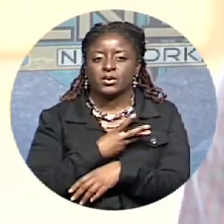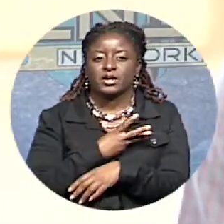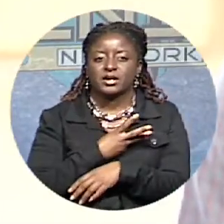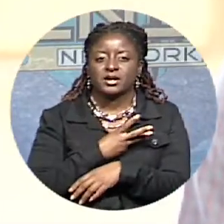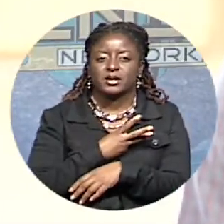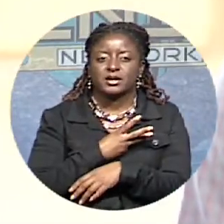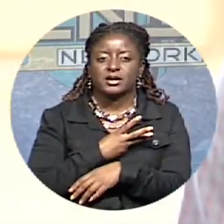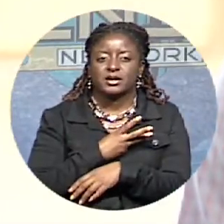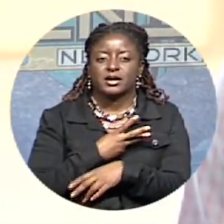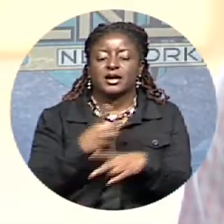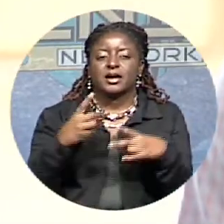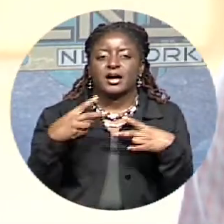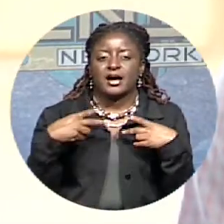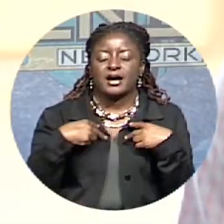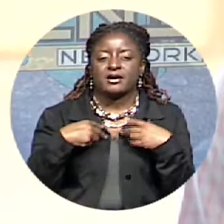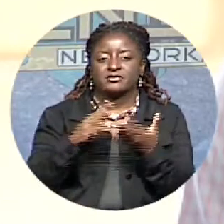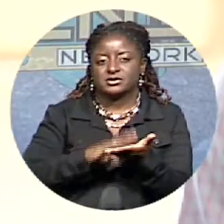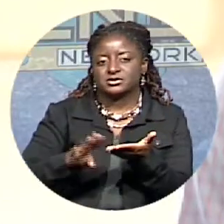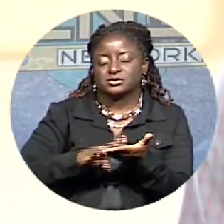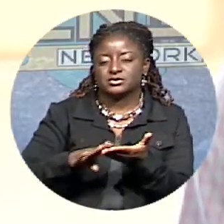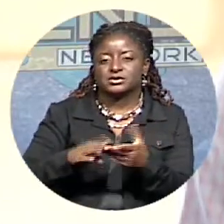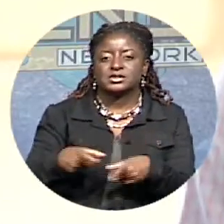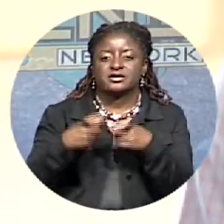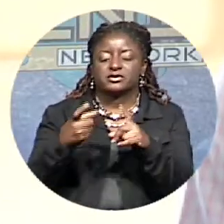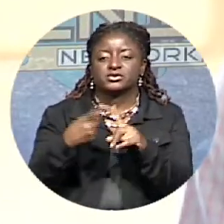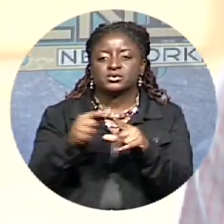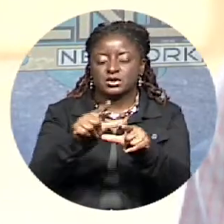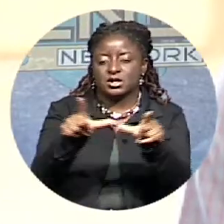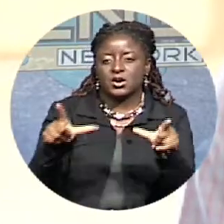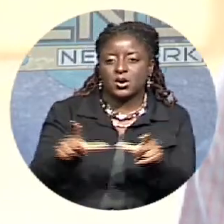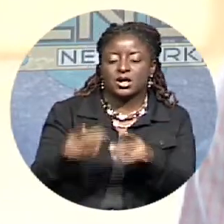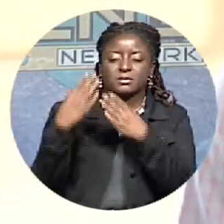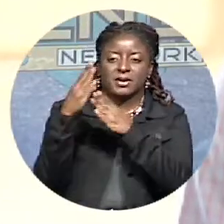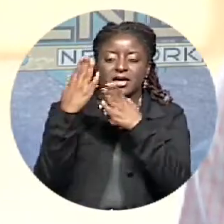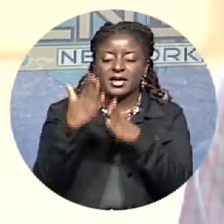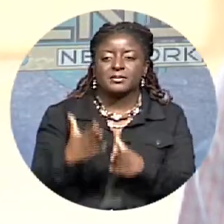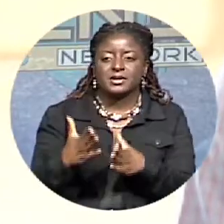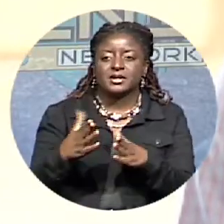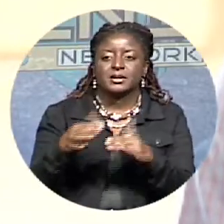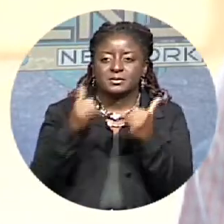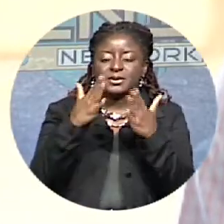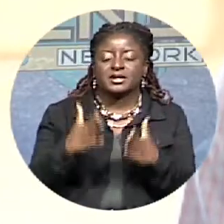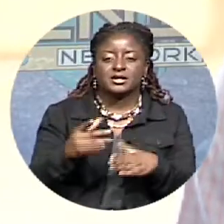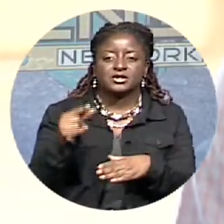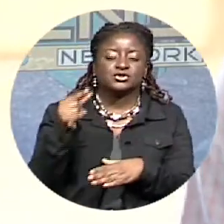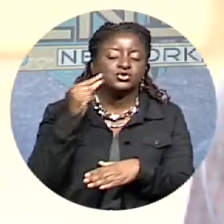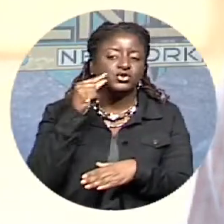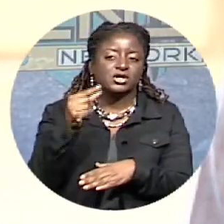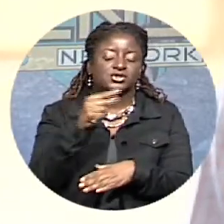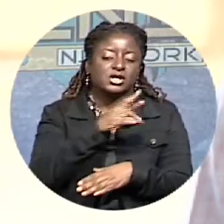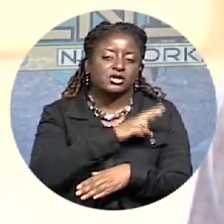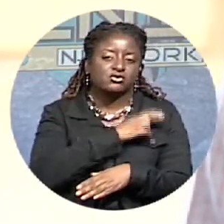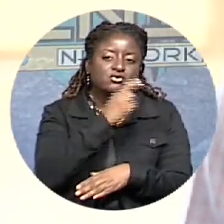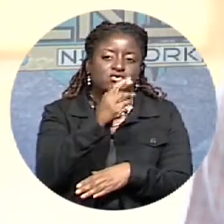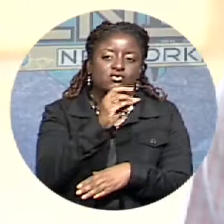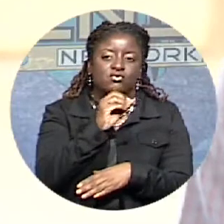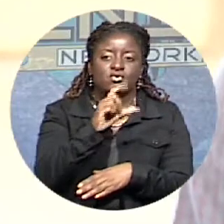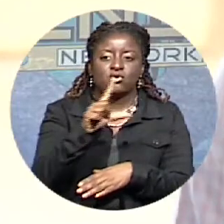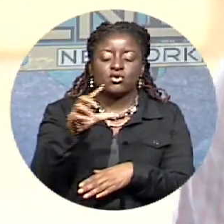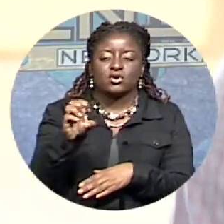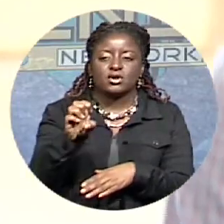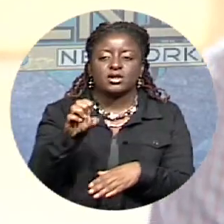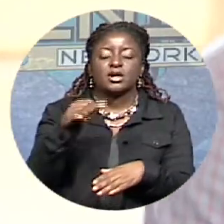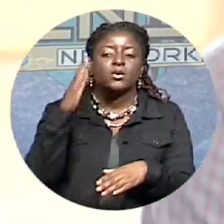exemption that's been granted to a local Bahamian player. So Georgette Roll will be participating in the event. She'll